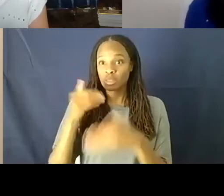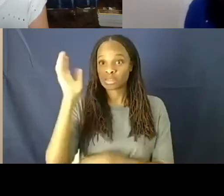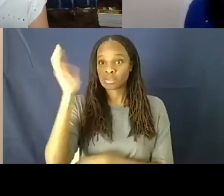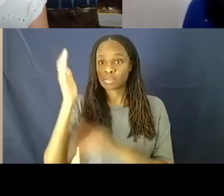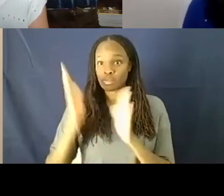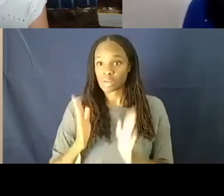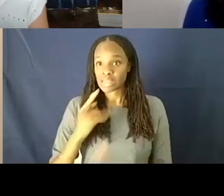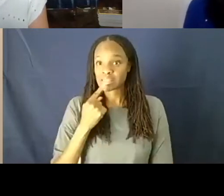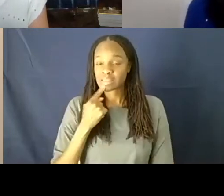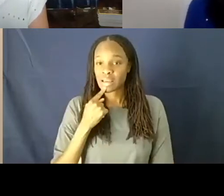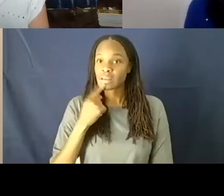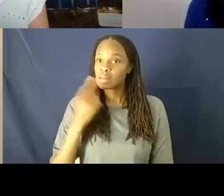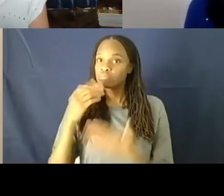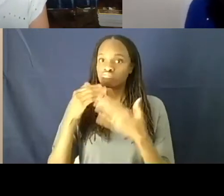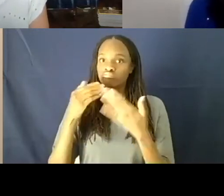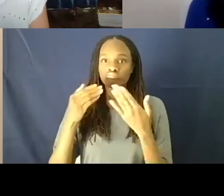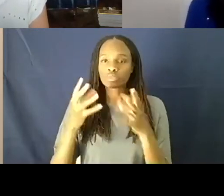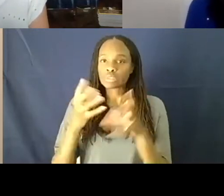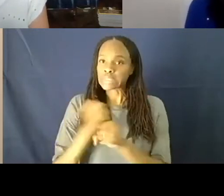free, appropriate